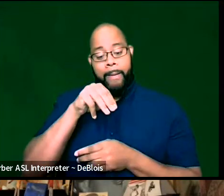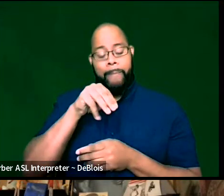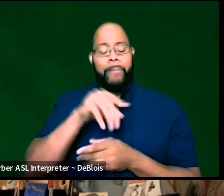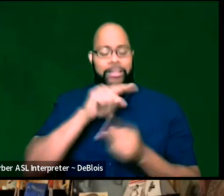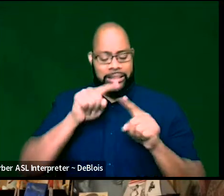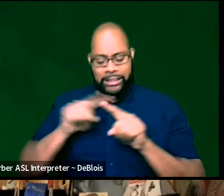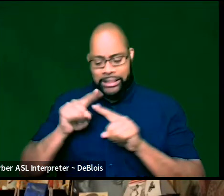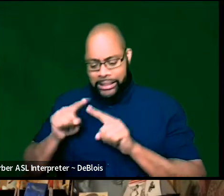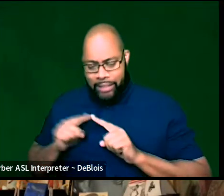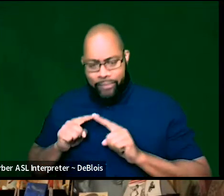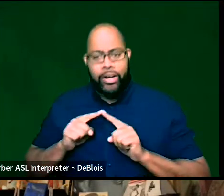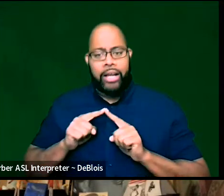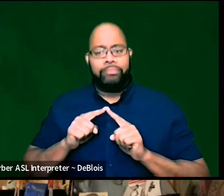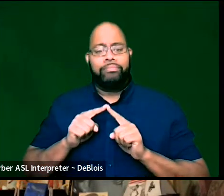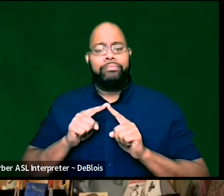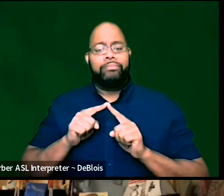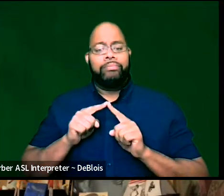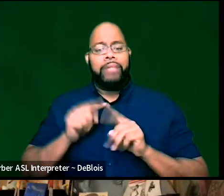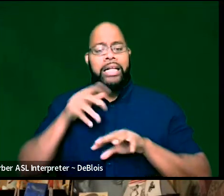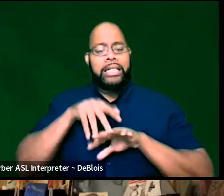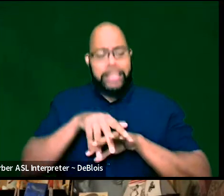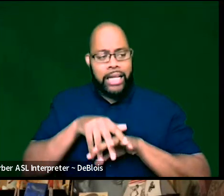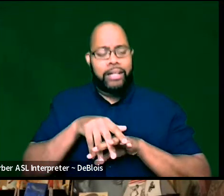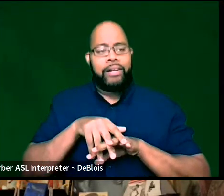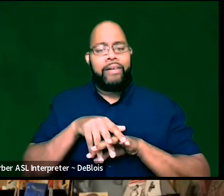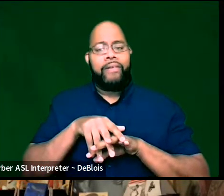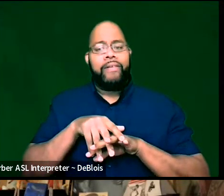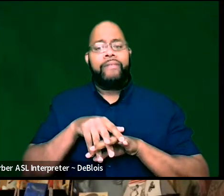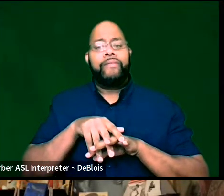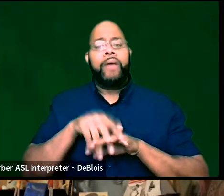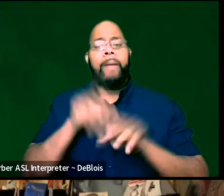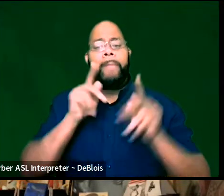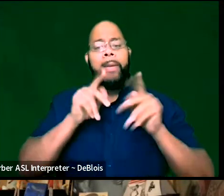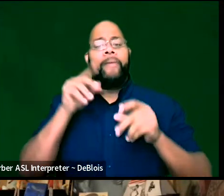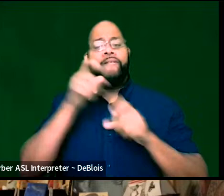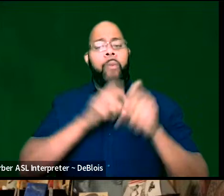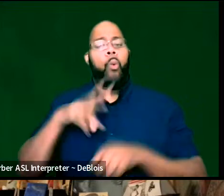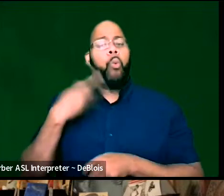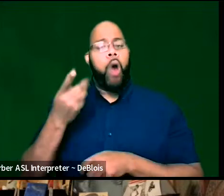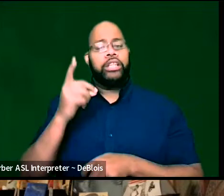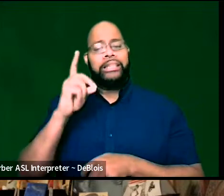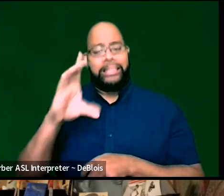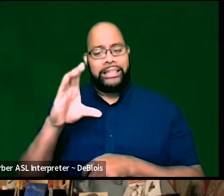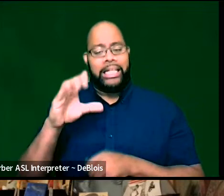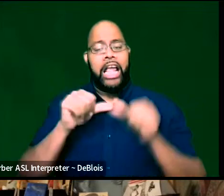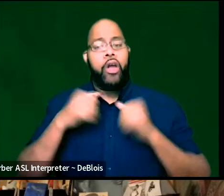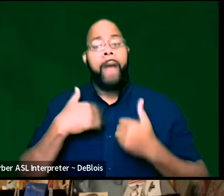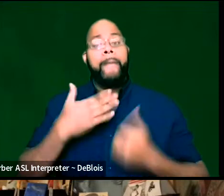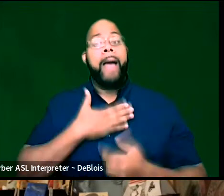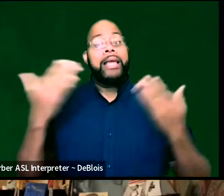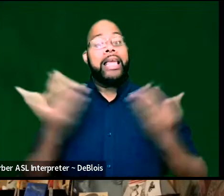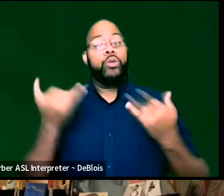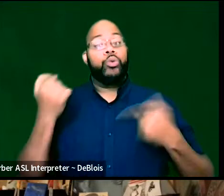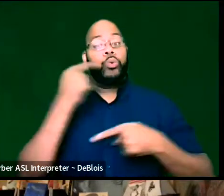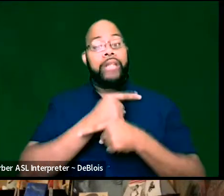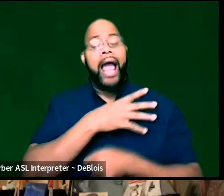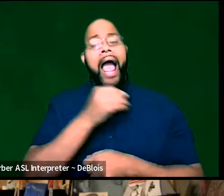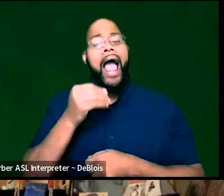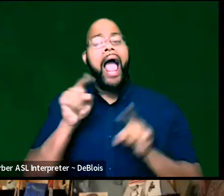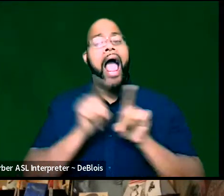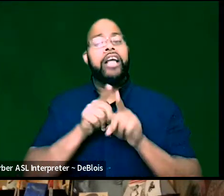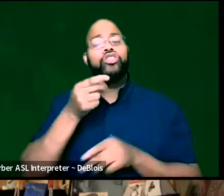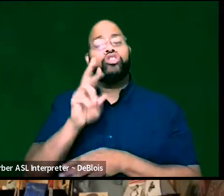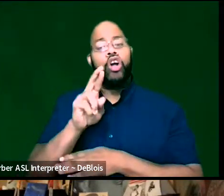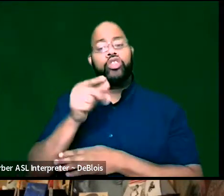the Pamunkey tribe, in the Washington, D.C. area. So I'm so glad to be here today. And as Dr.